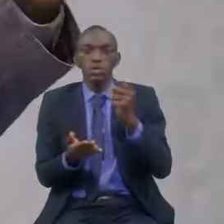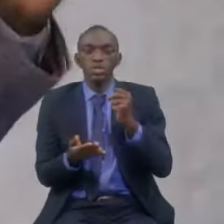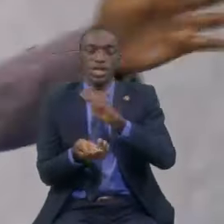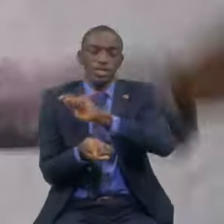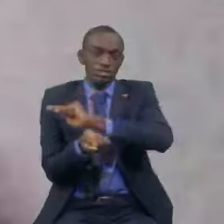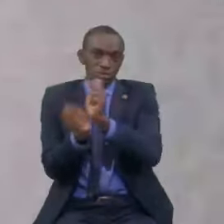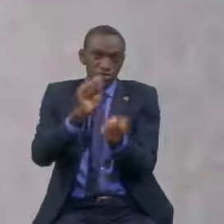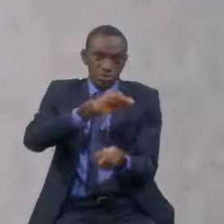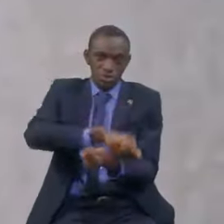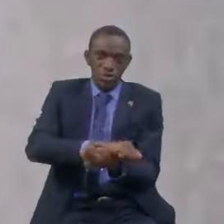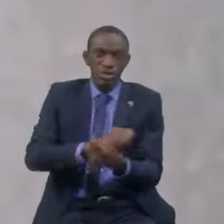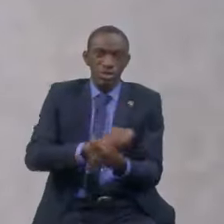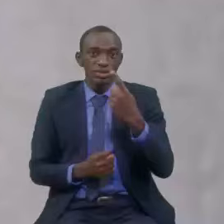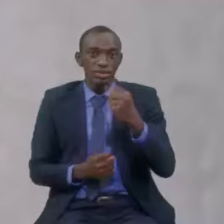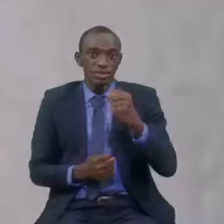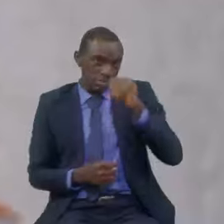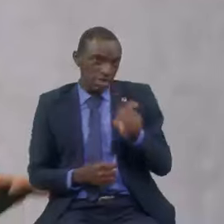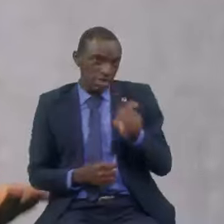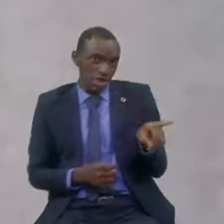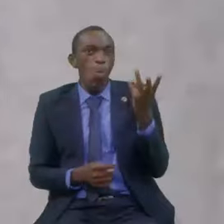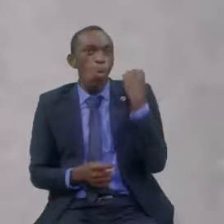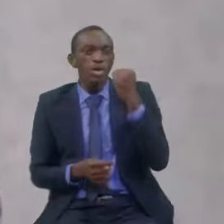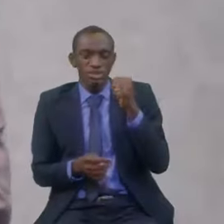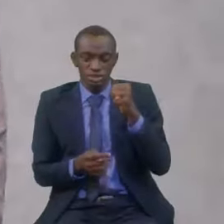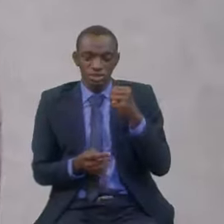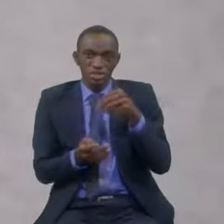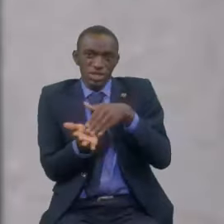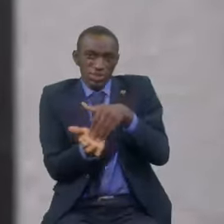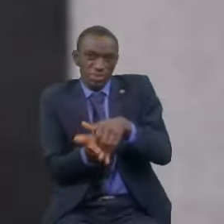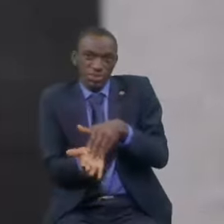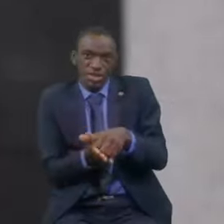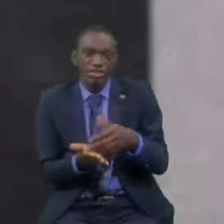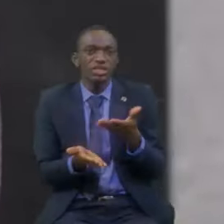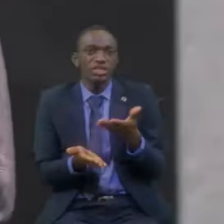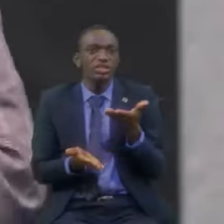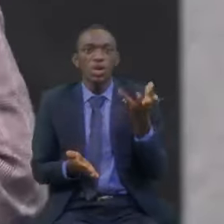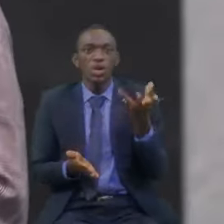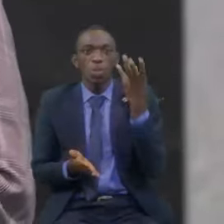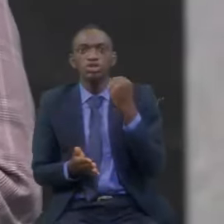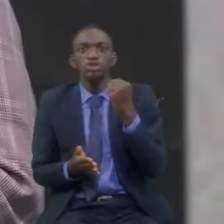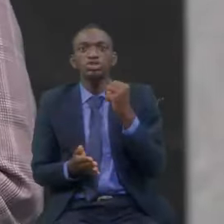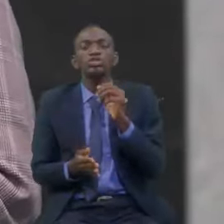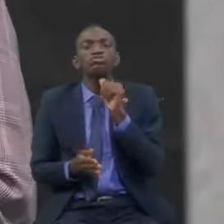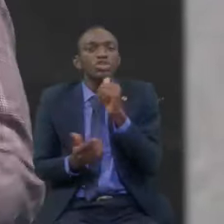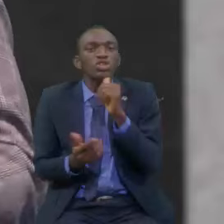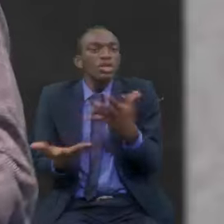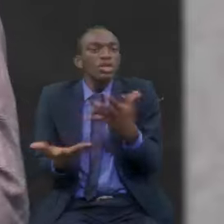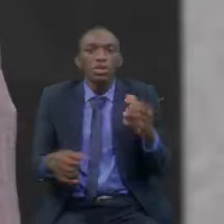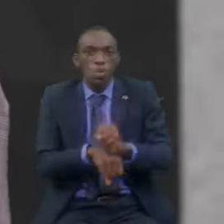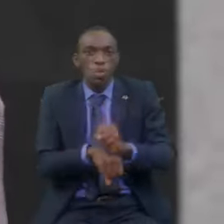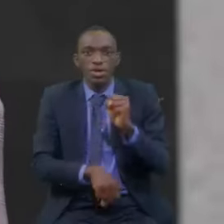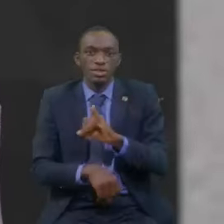was impotent. There was nothing working. The power of